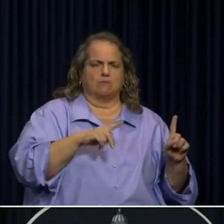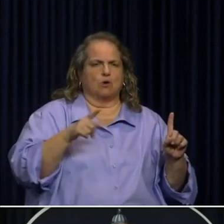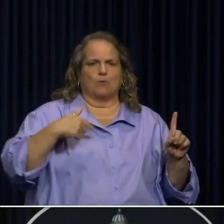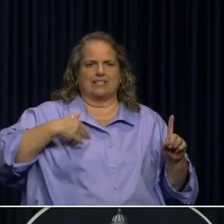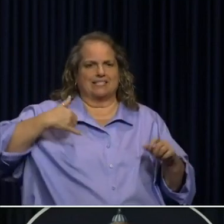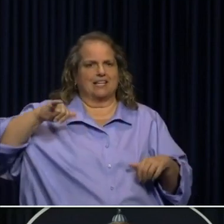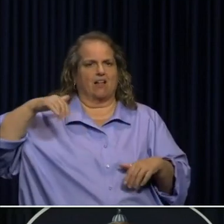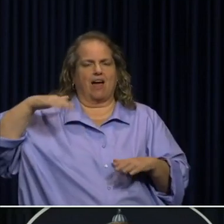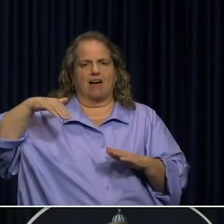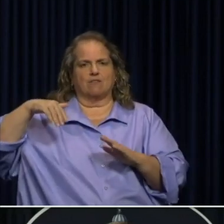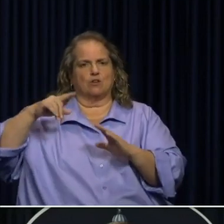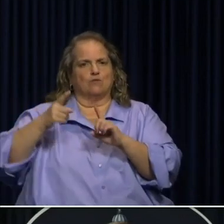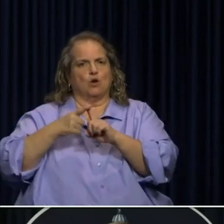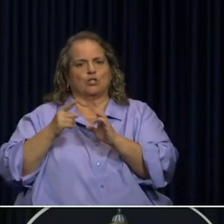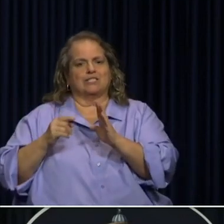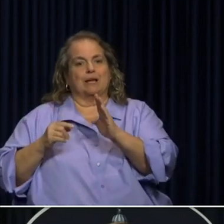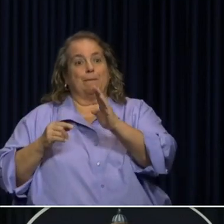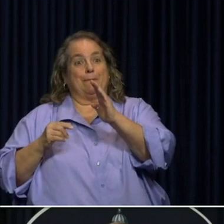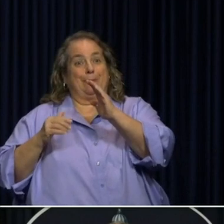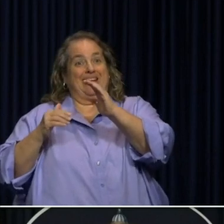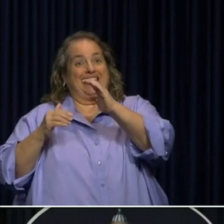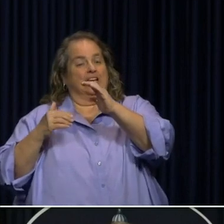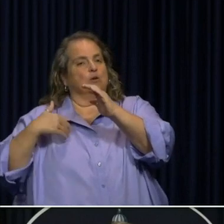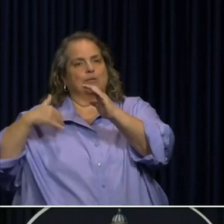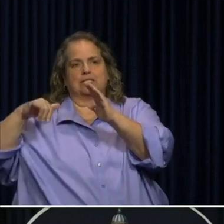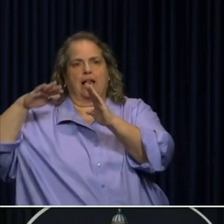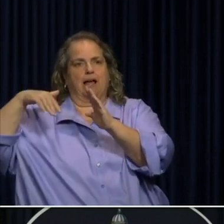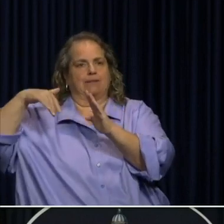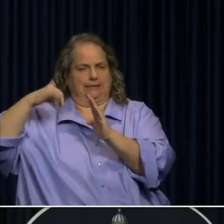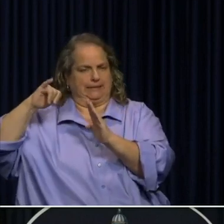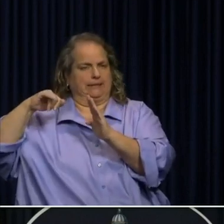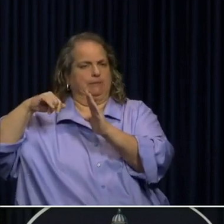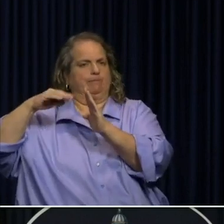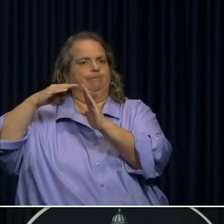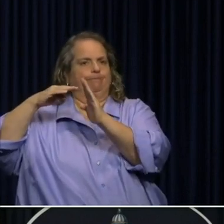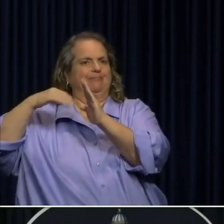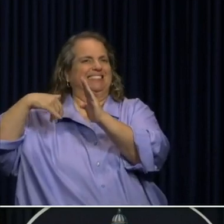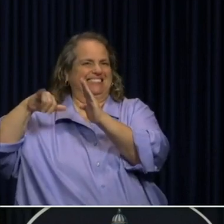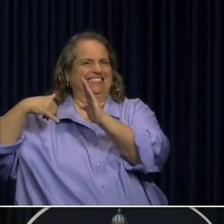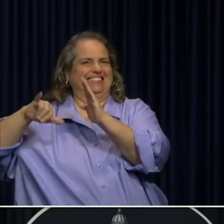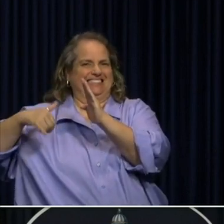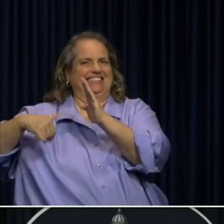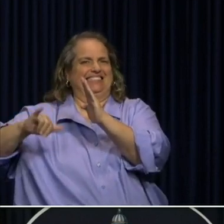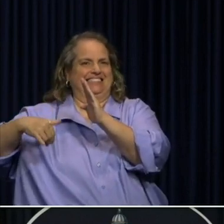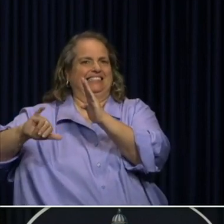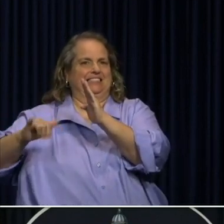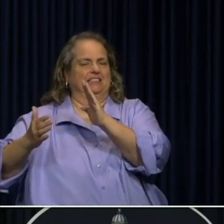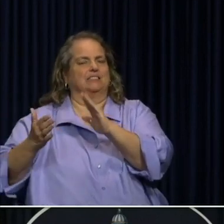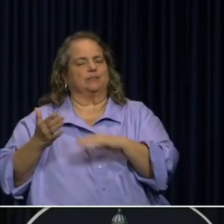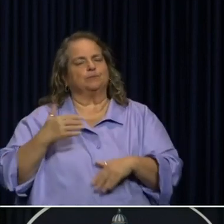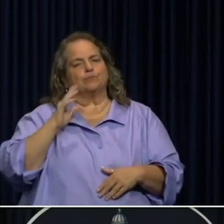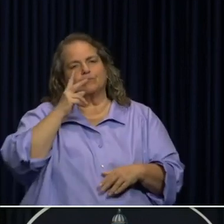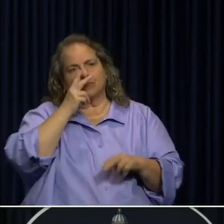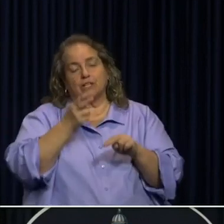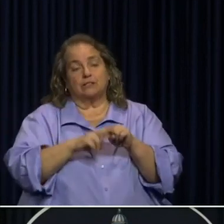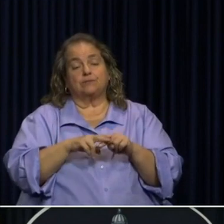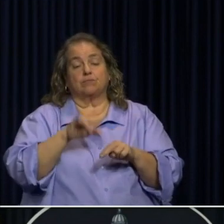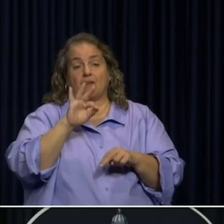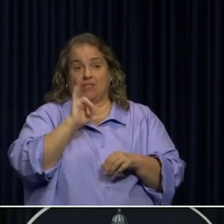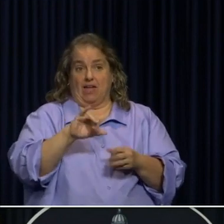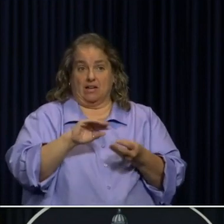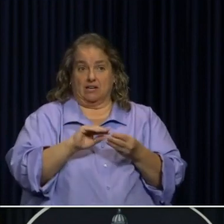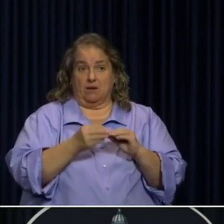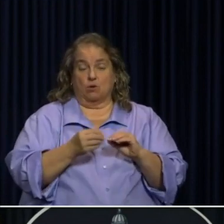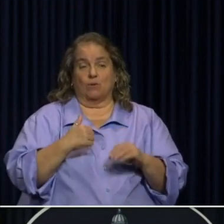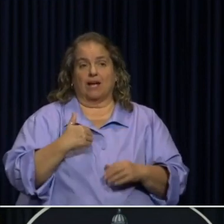that first peak. And that's why we're going to see our cases continue to increase. Now, of this number,